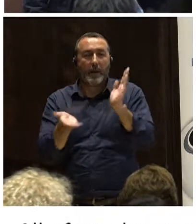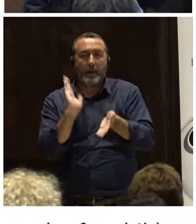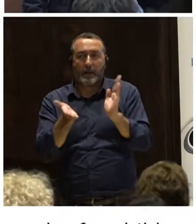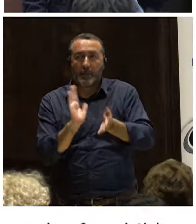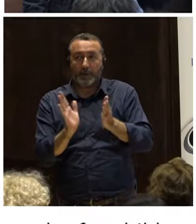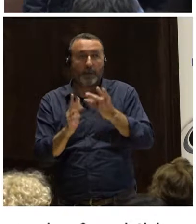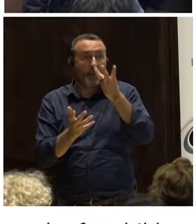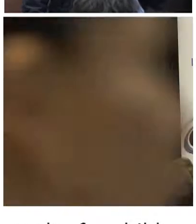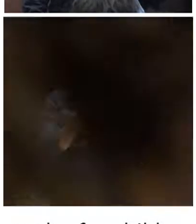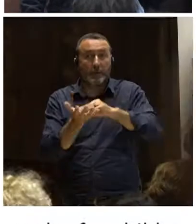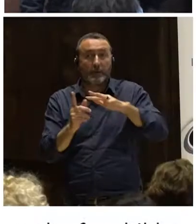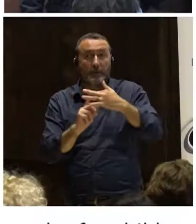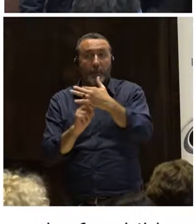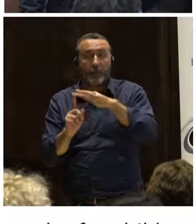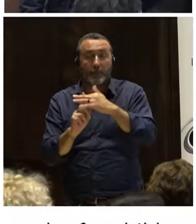cases,